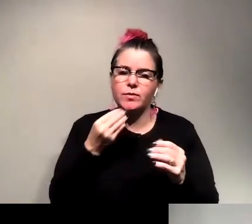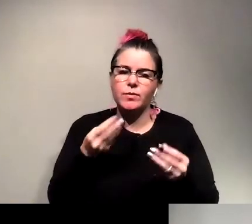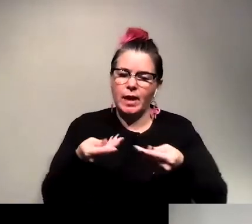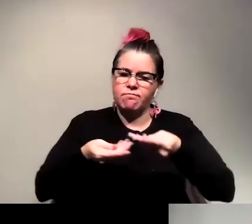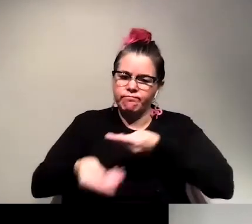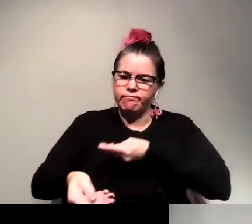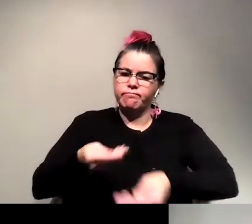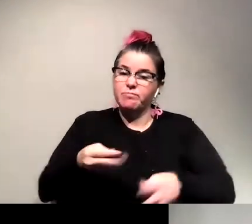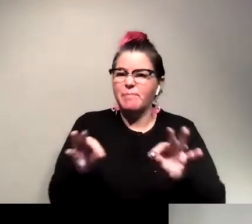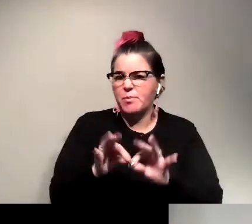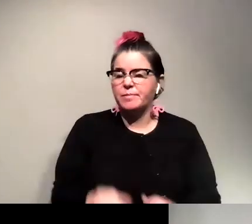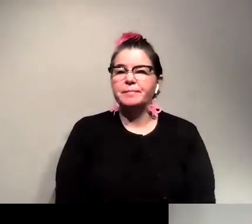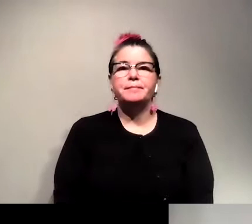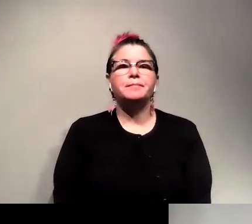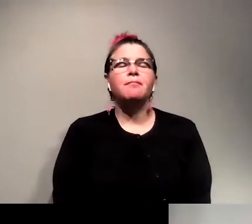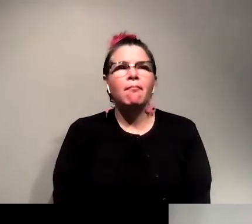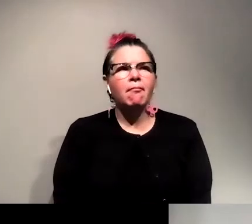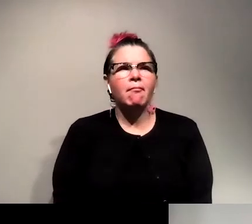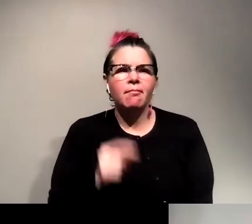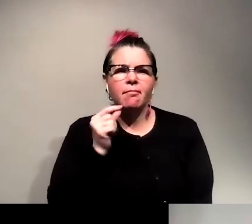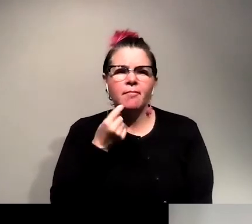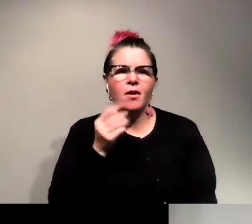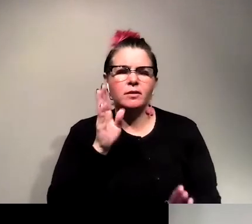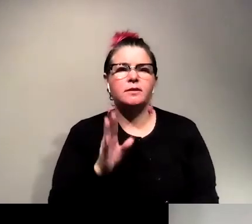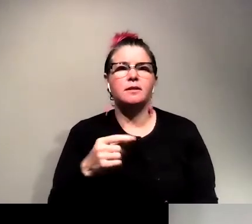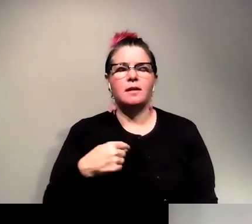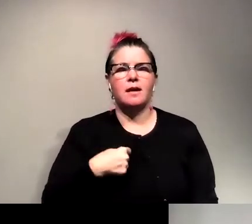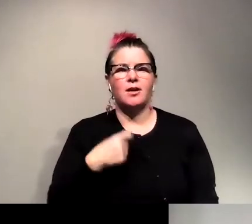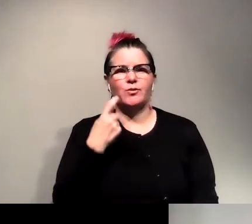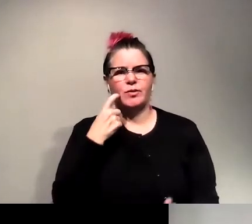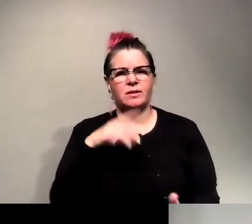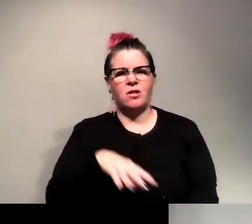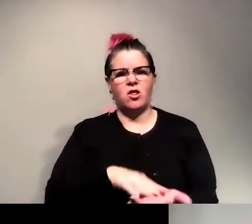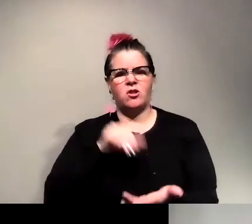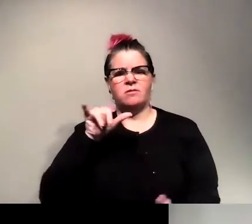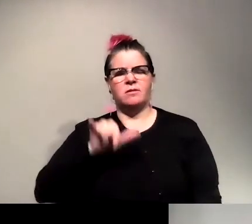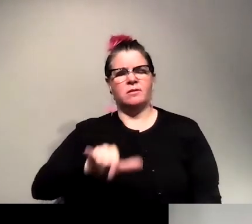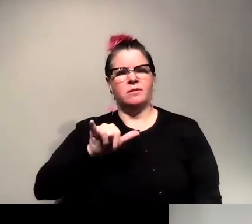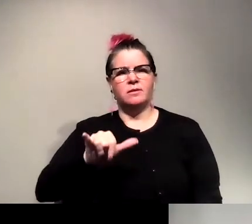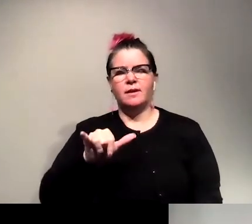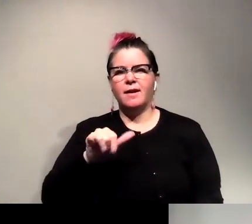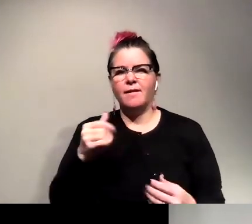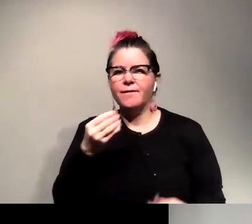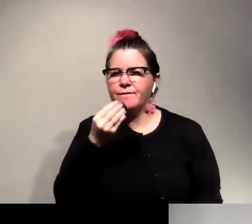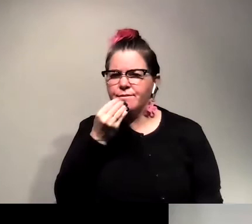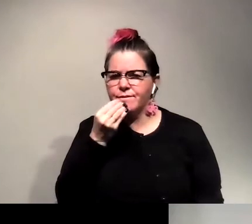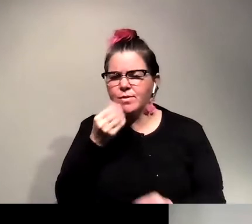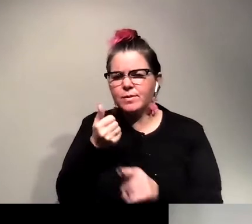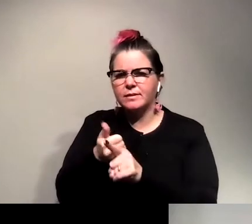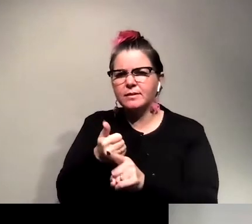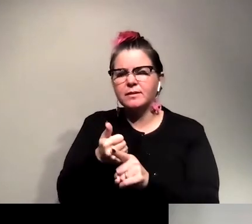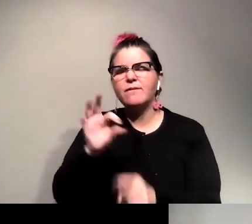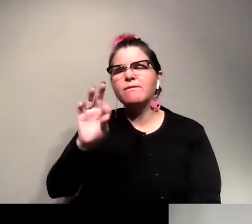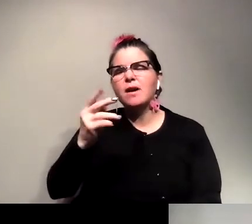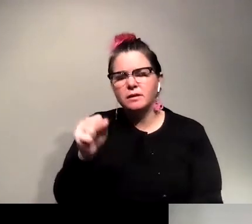important. Awesome. Okay, I've recently learned about this like food that this fungus that